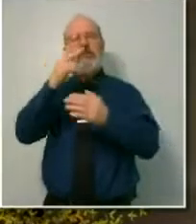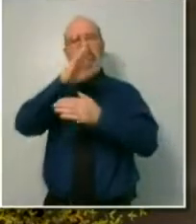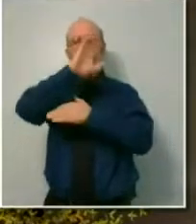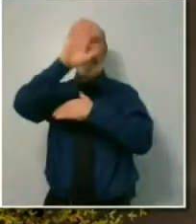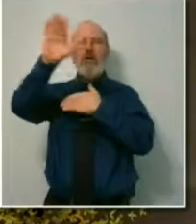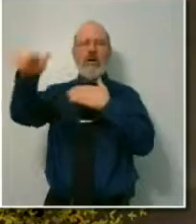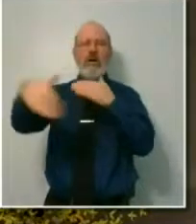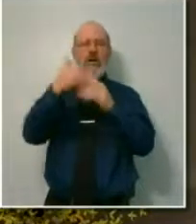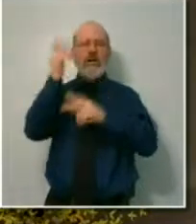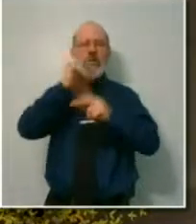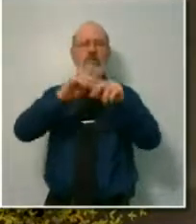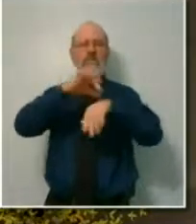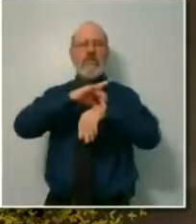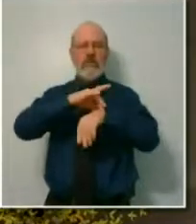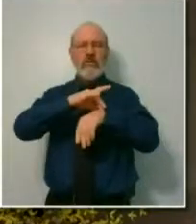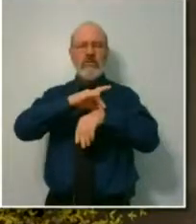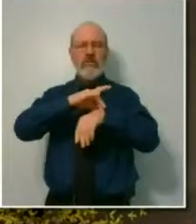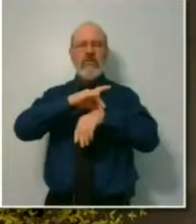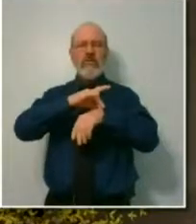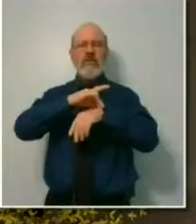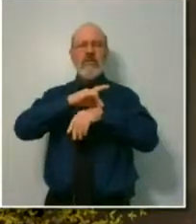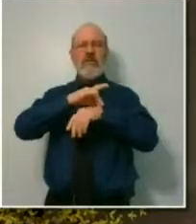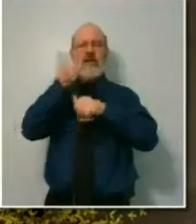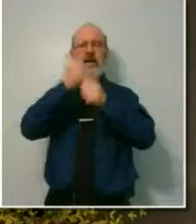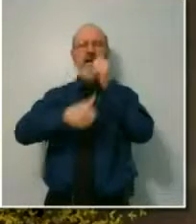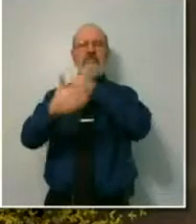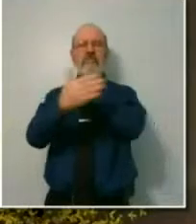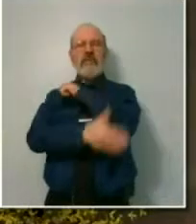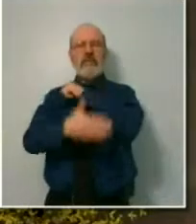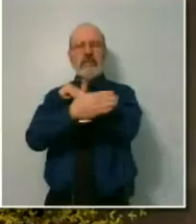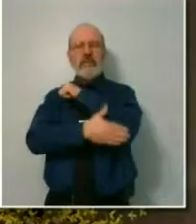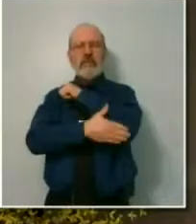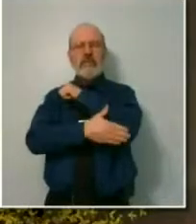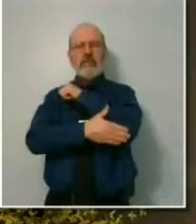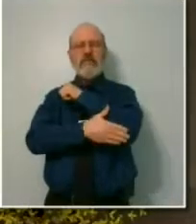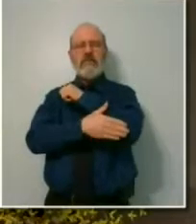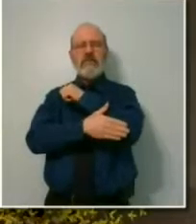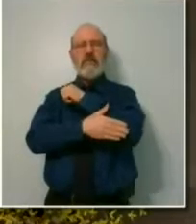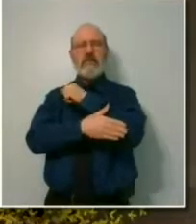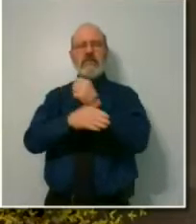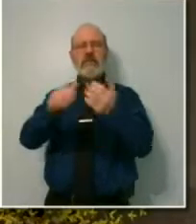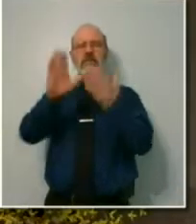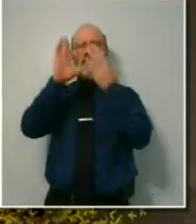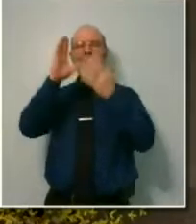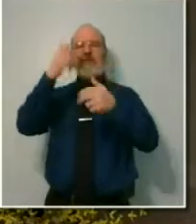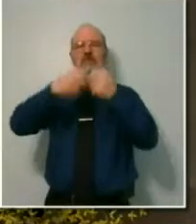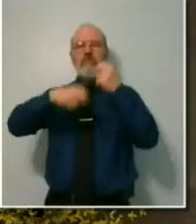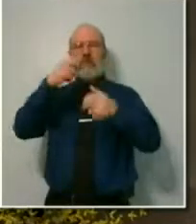of the earth. And every country that is facing this crisis